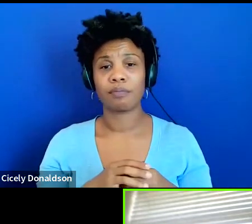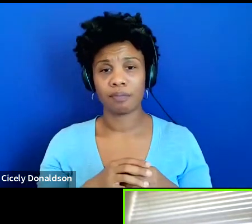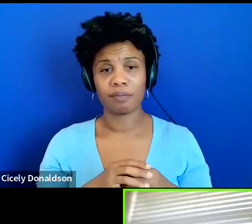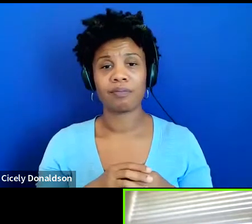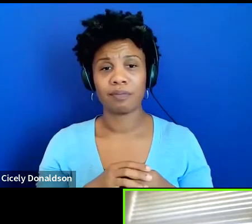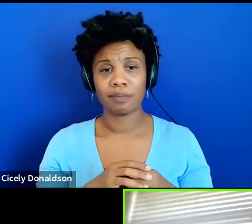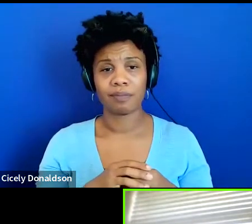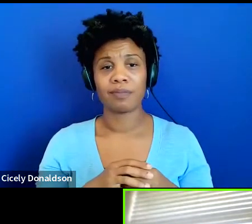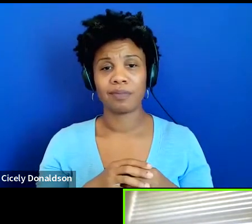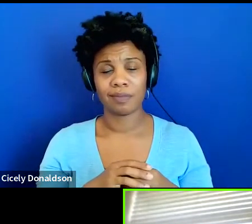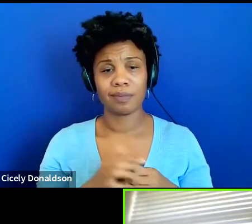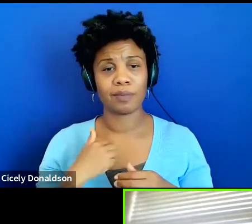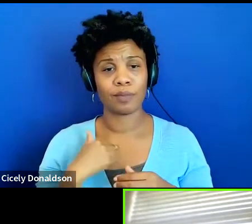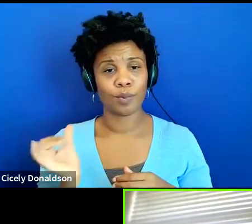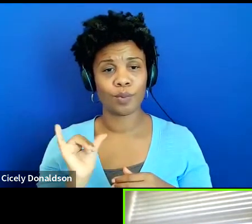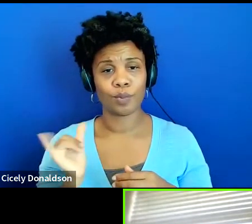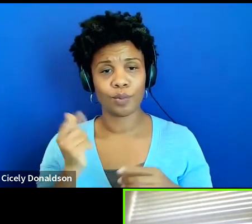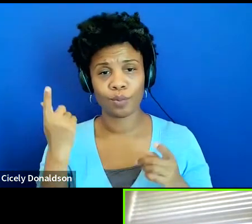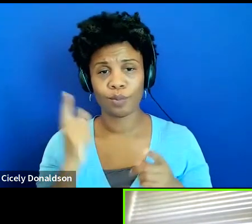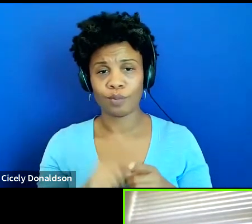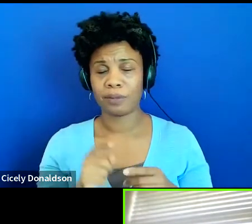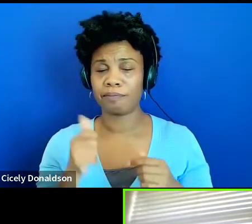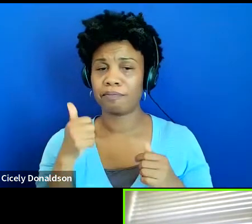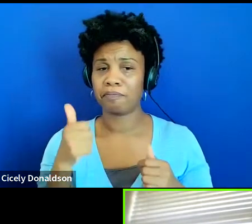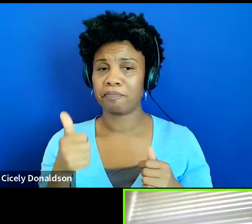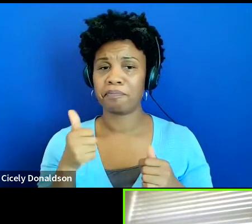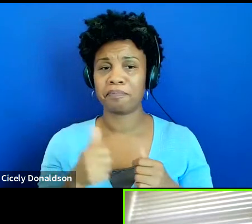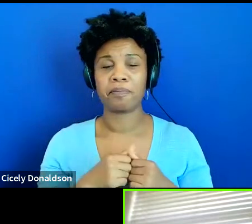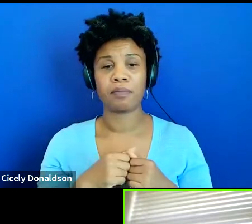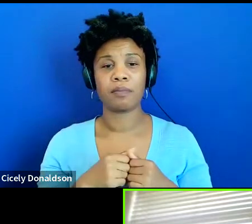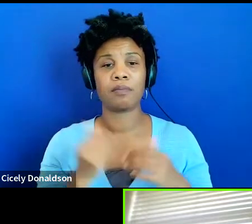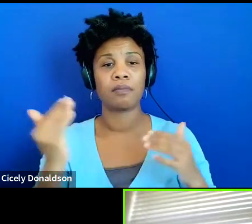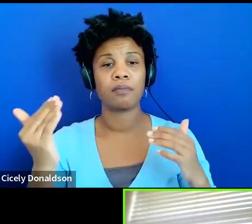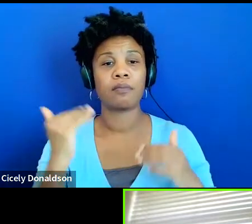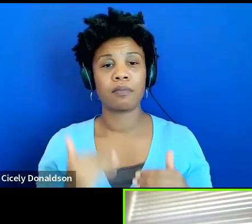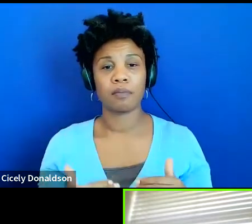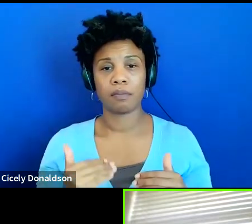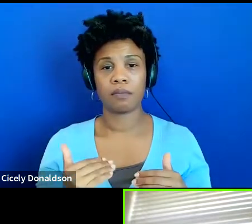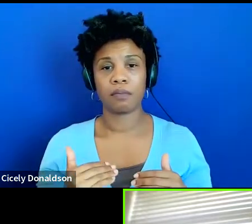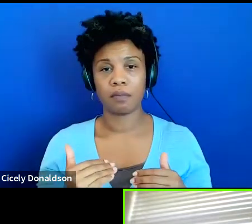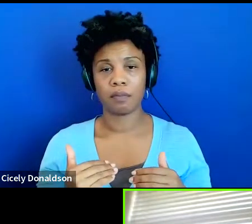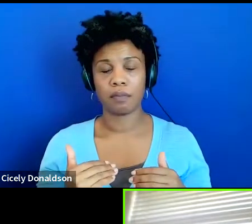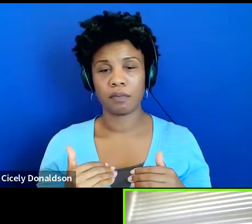expressed. So we're now going to go into our session